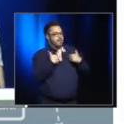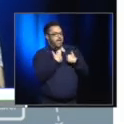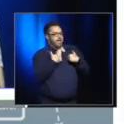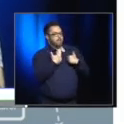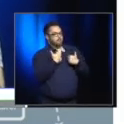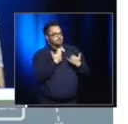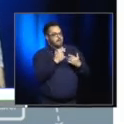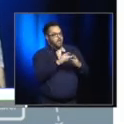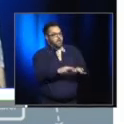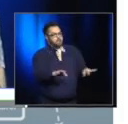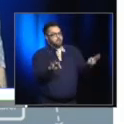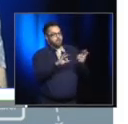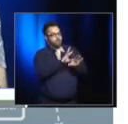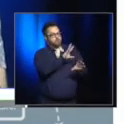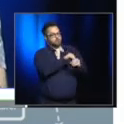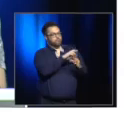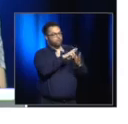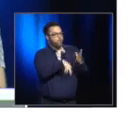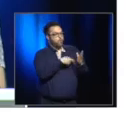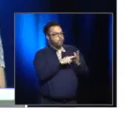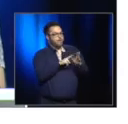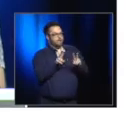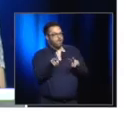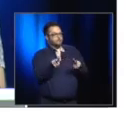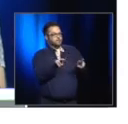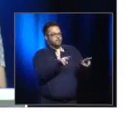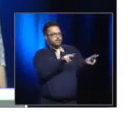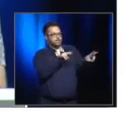part of the global ocean observing system.